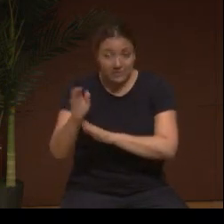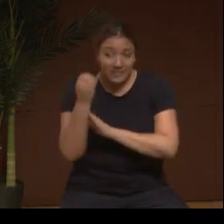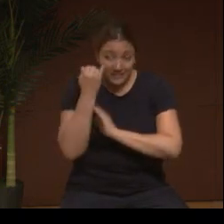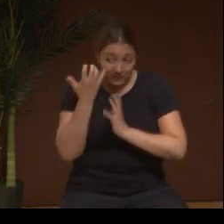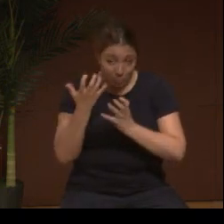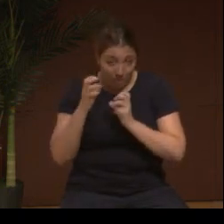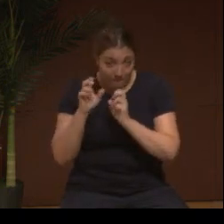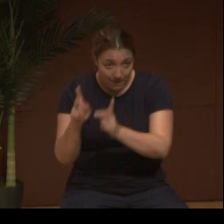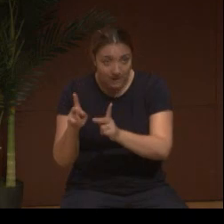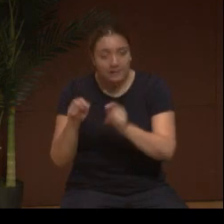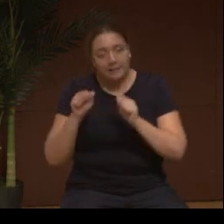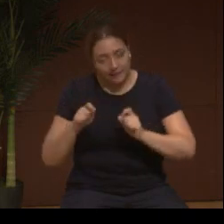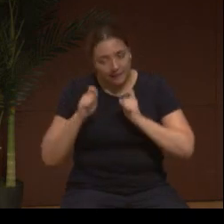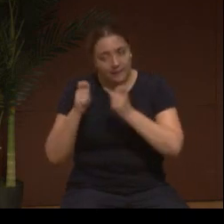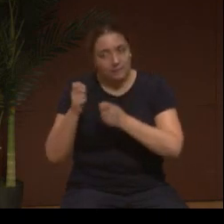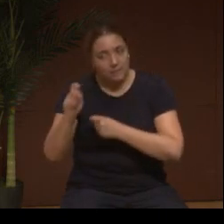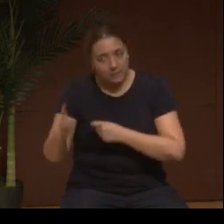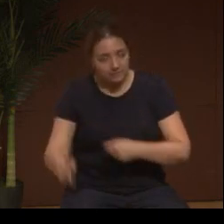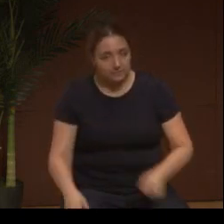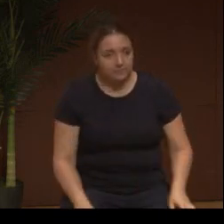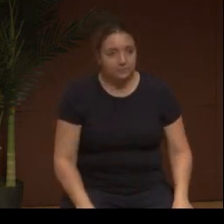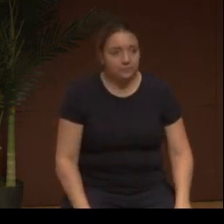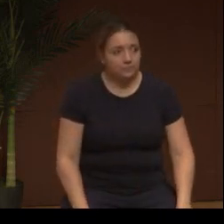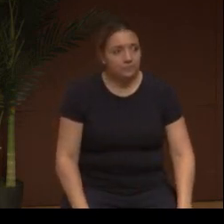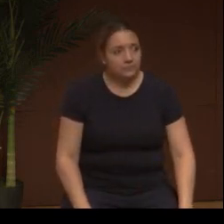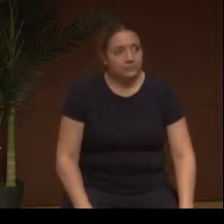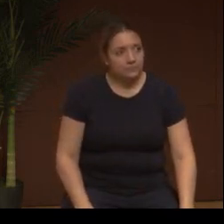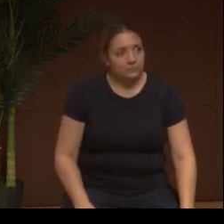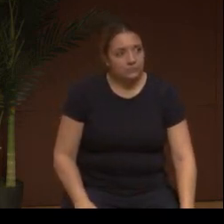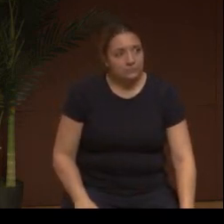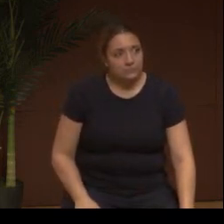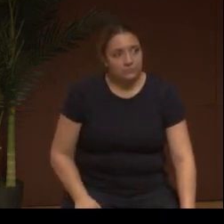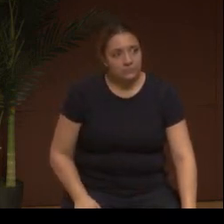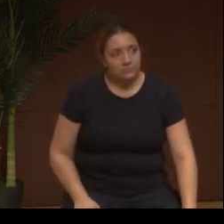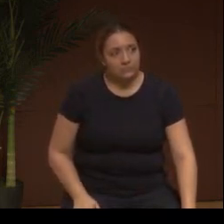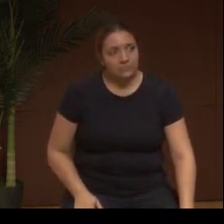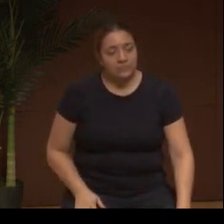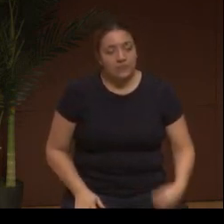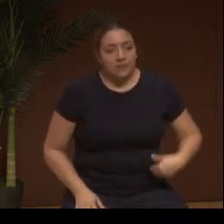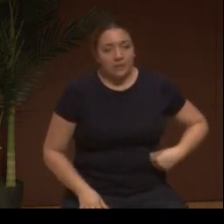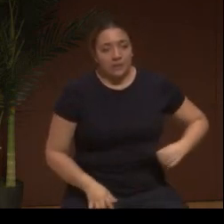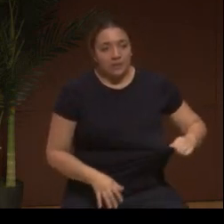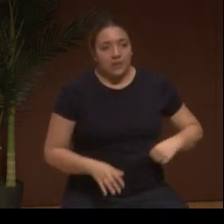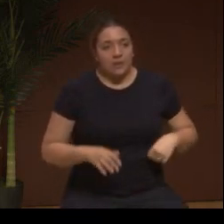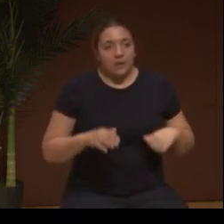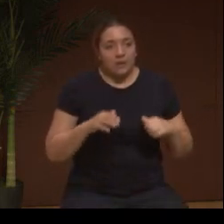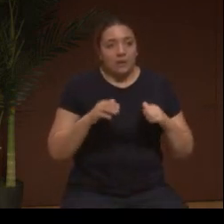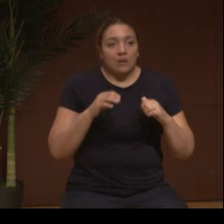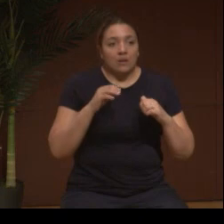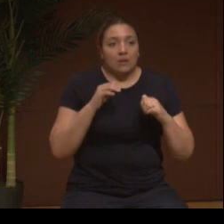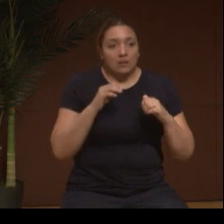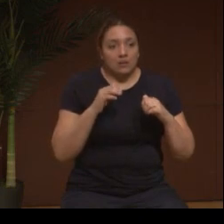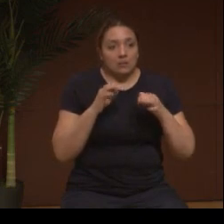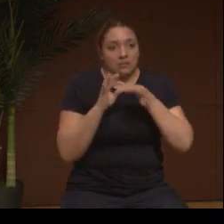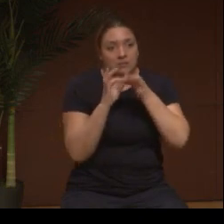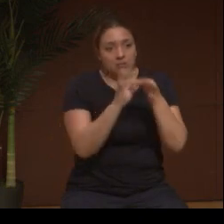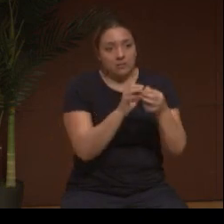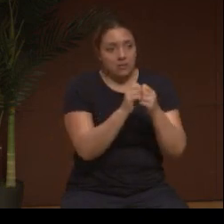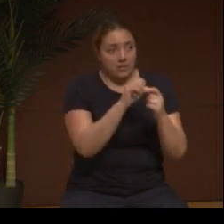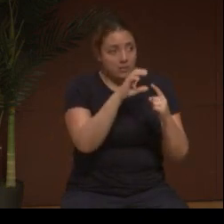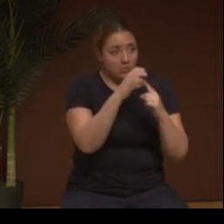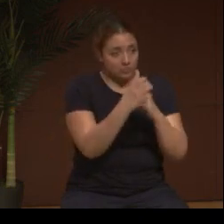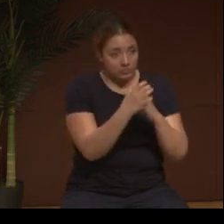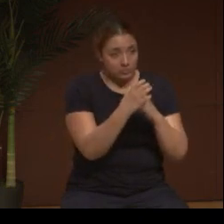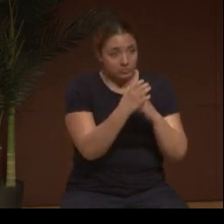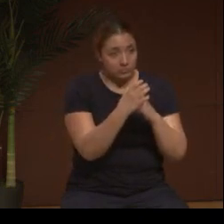back. Okay. As part of the biocultural aspects of my study, beyond just collecting samples,